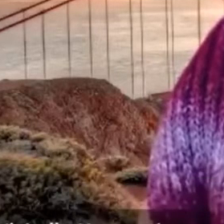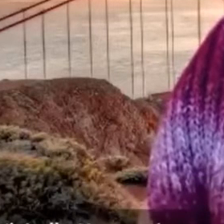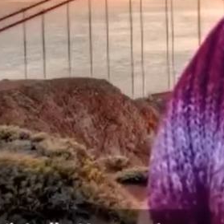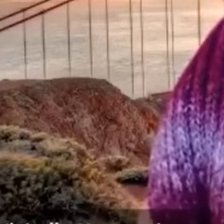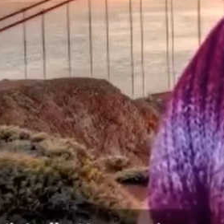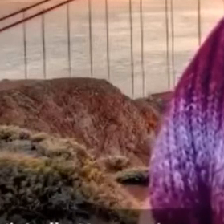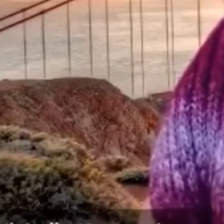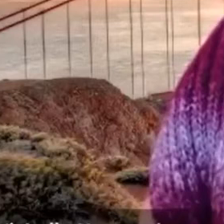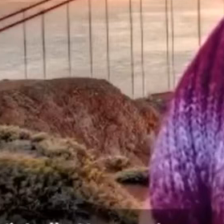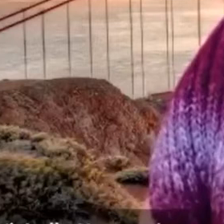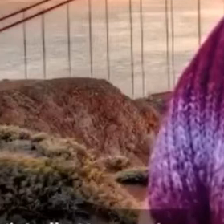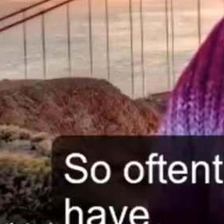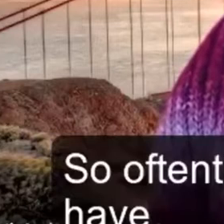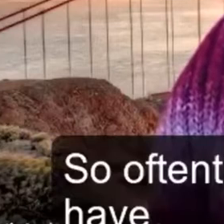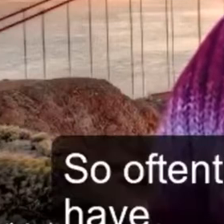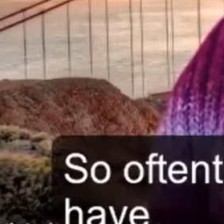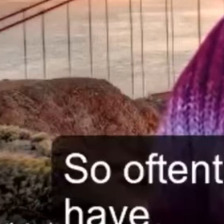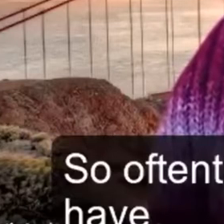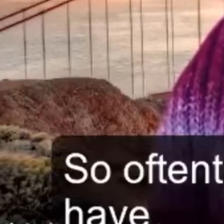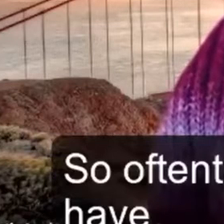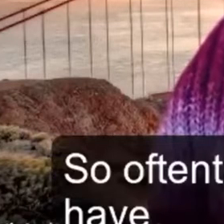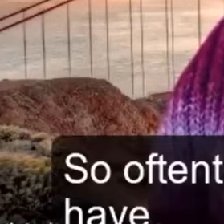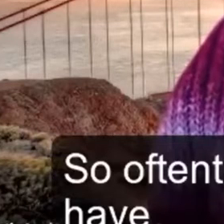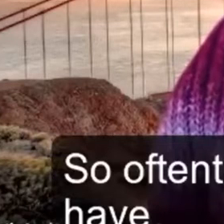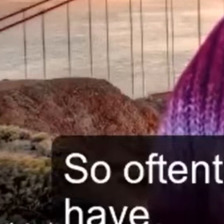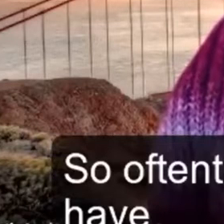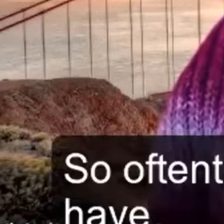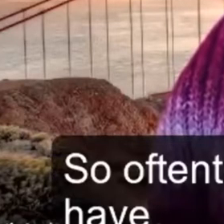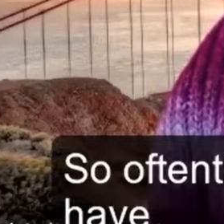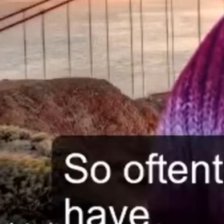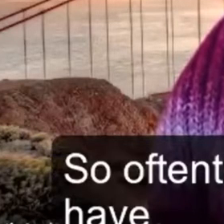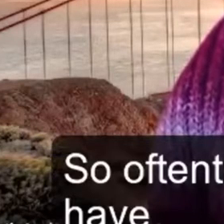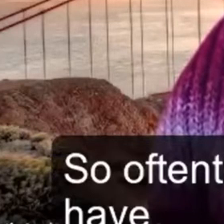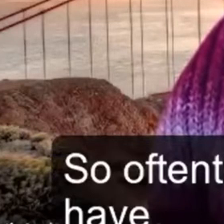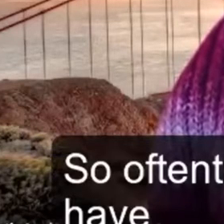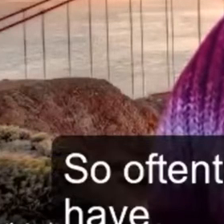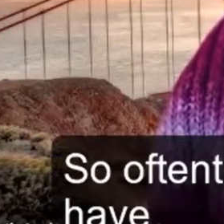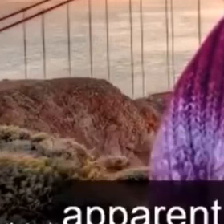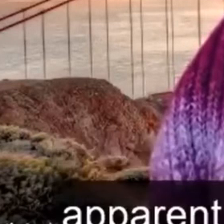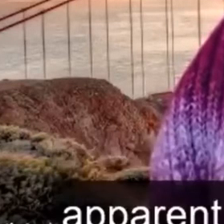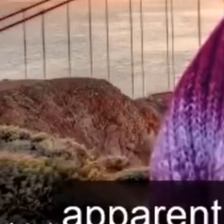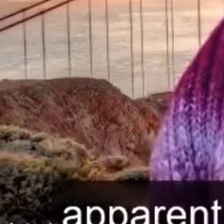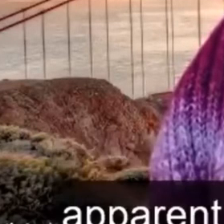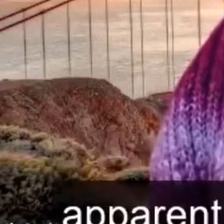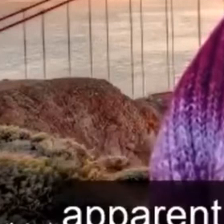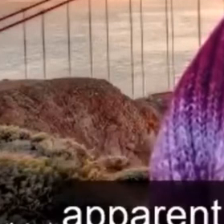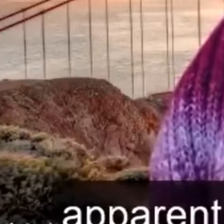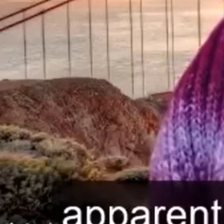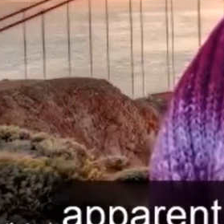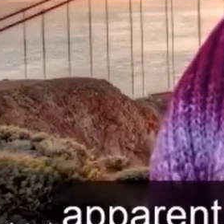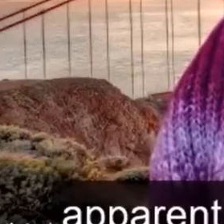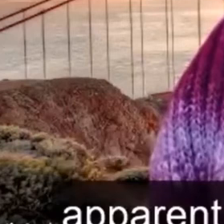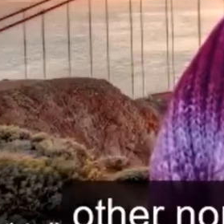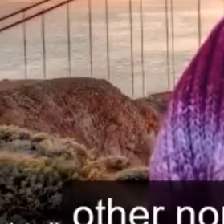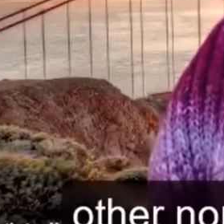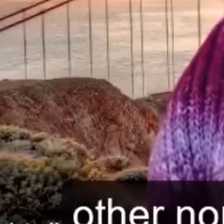better sooner. So oftentimes, even though we don't have apparent disabilities, we